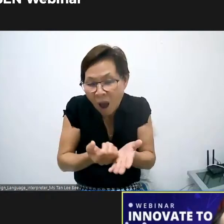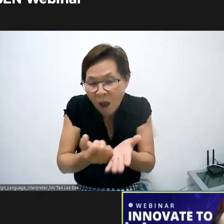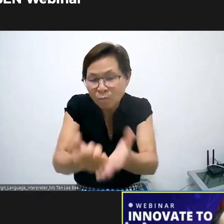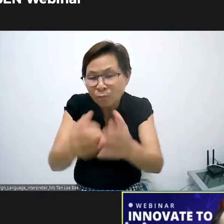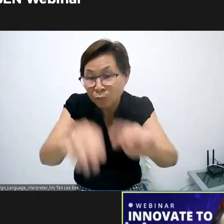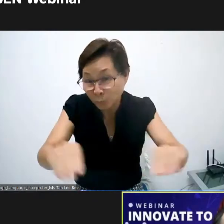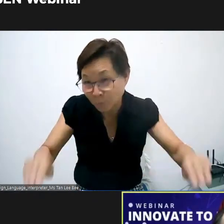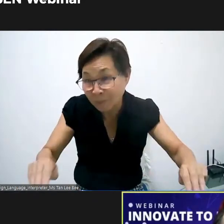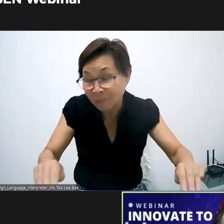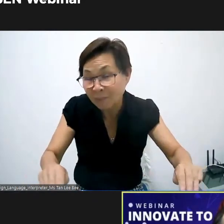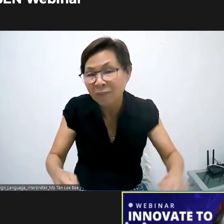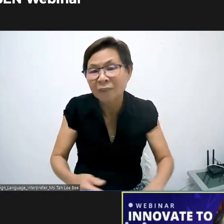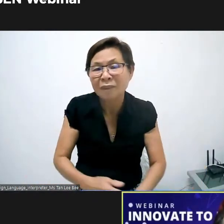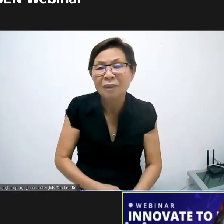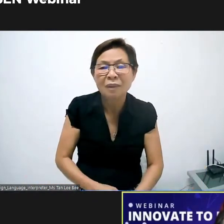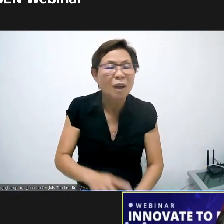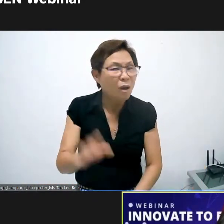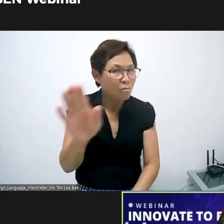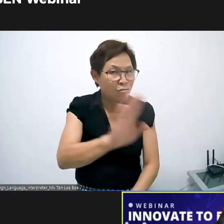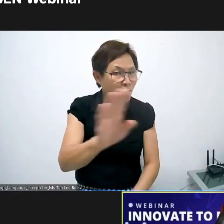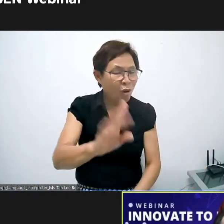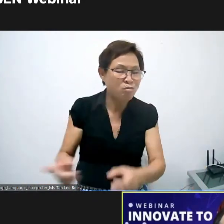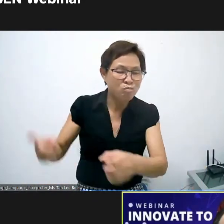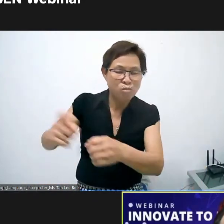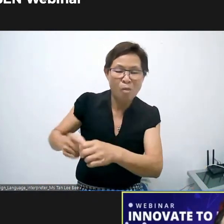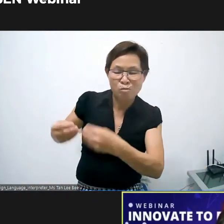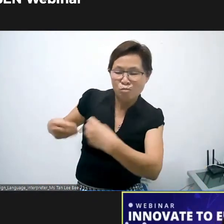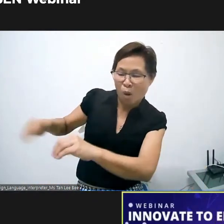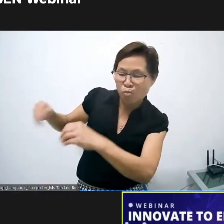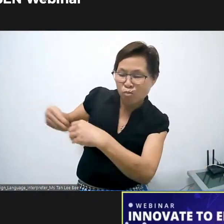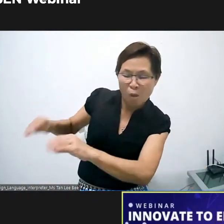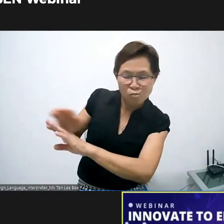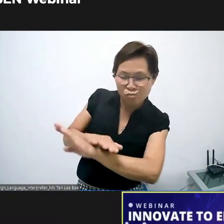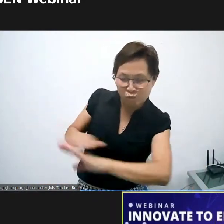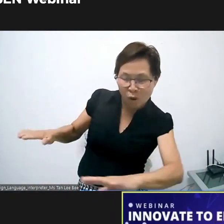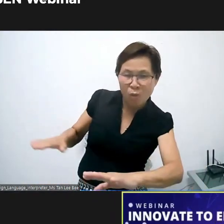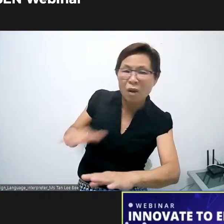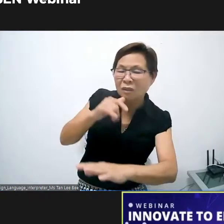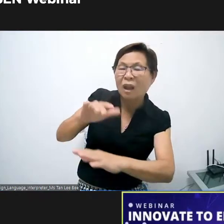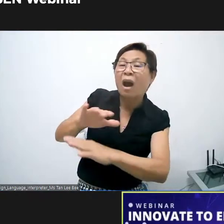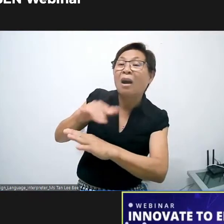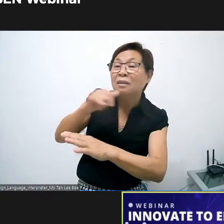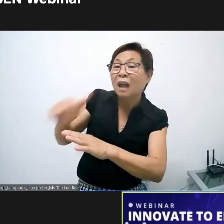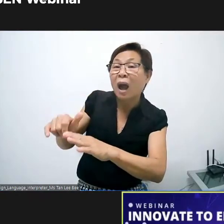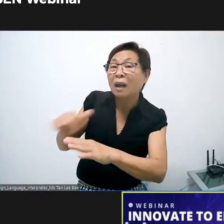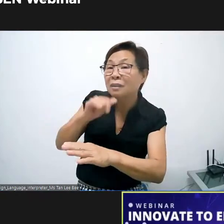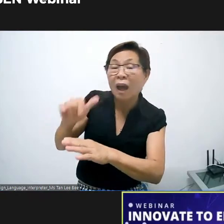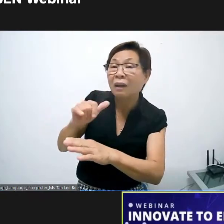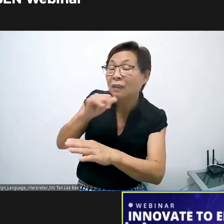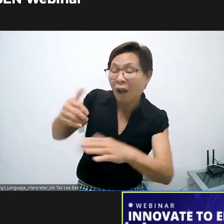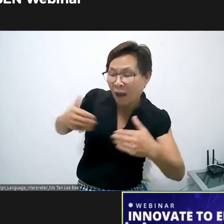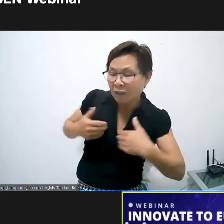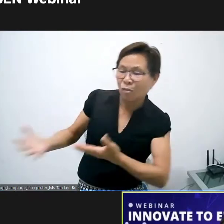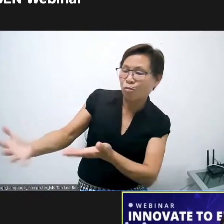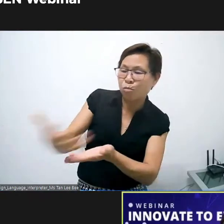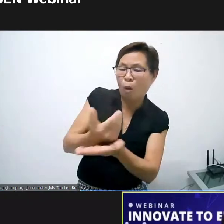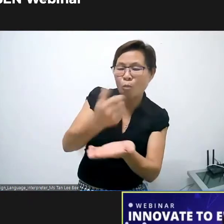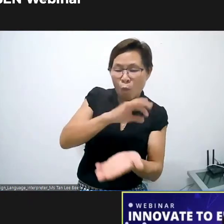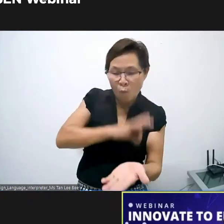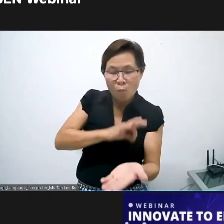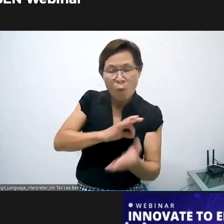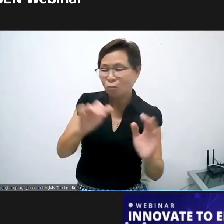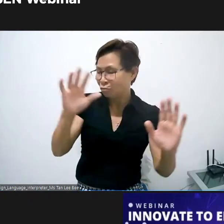not relate to commercialization or it not involve generating money out of it, should be no problem